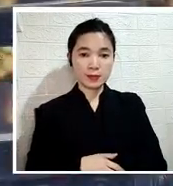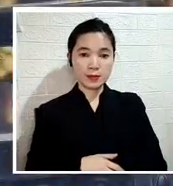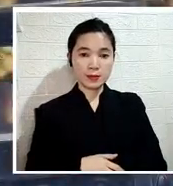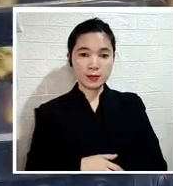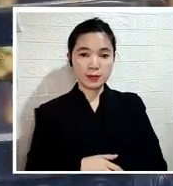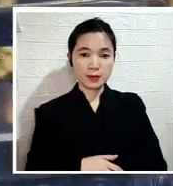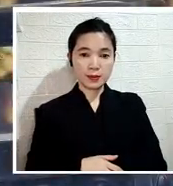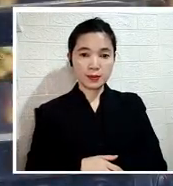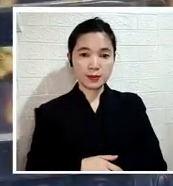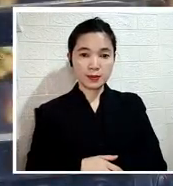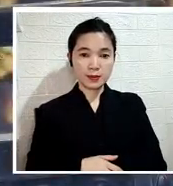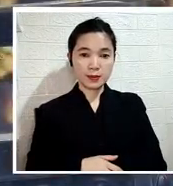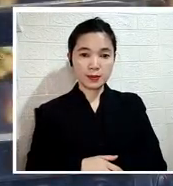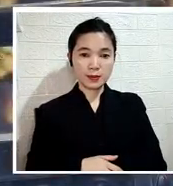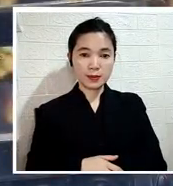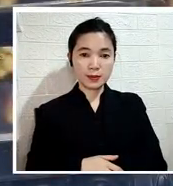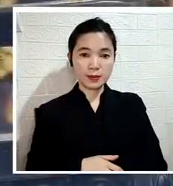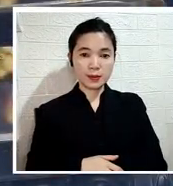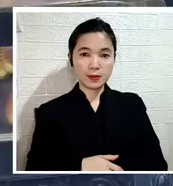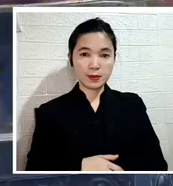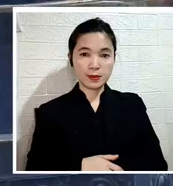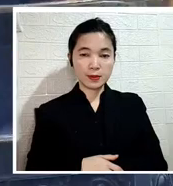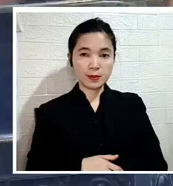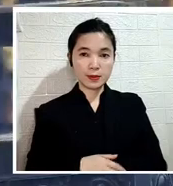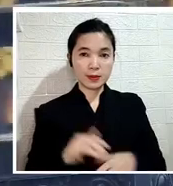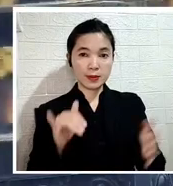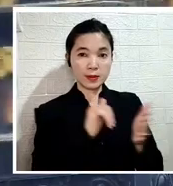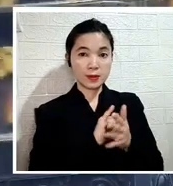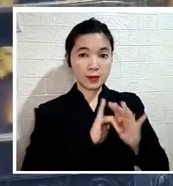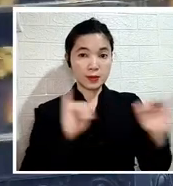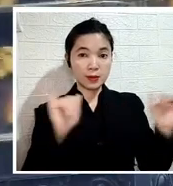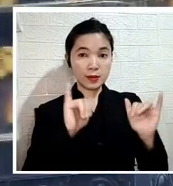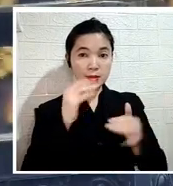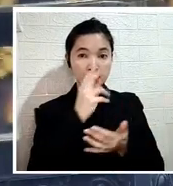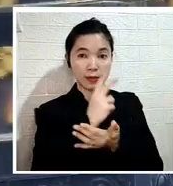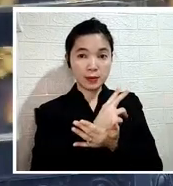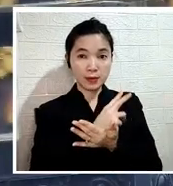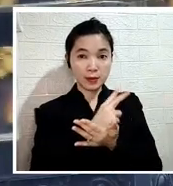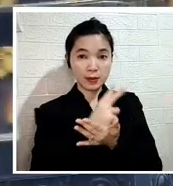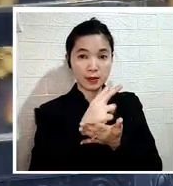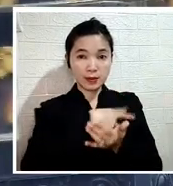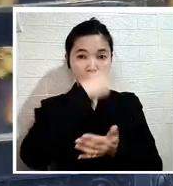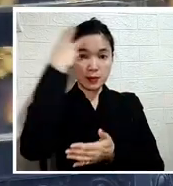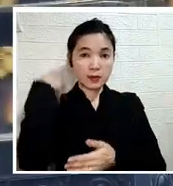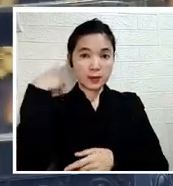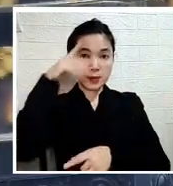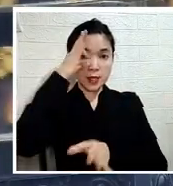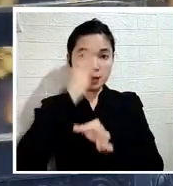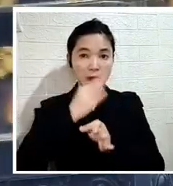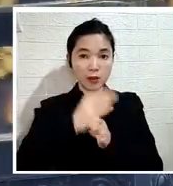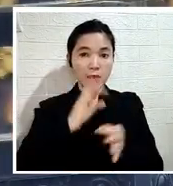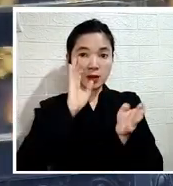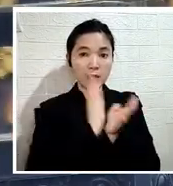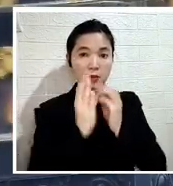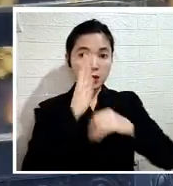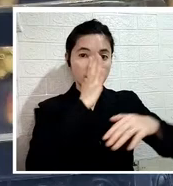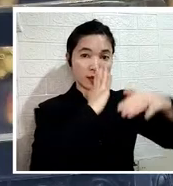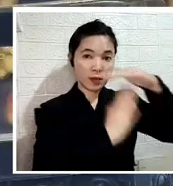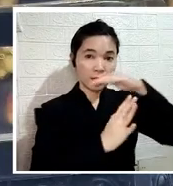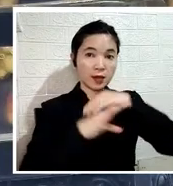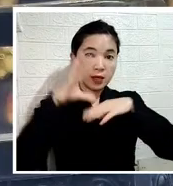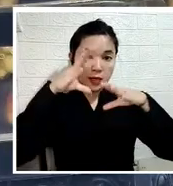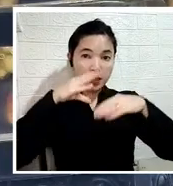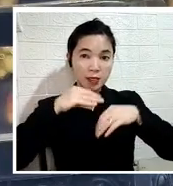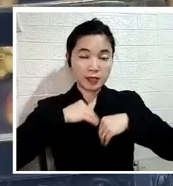word. That like the Virgin Mary, the faithful may become humble and attentive